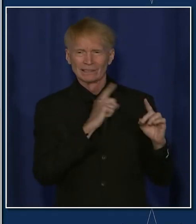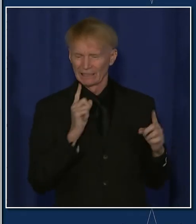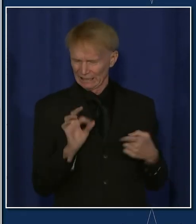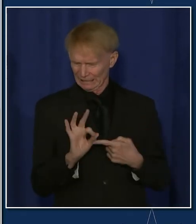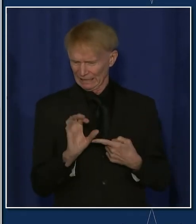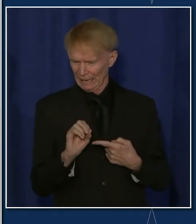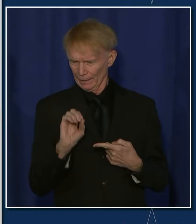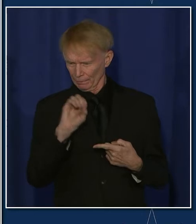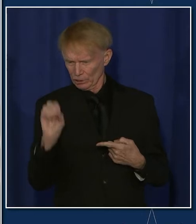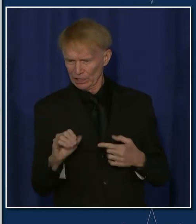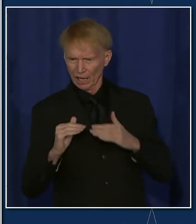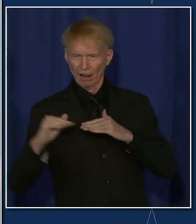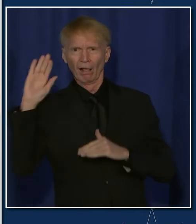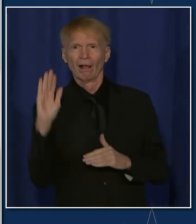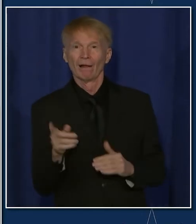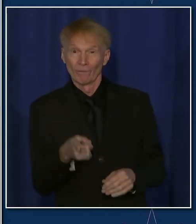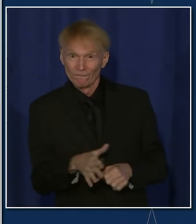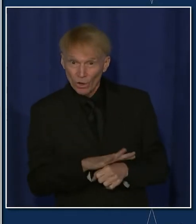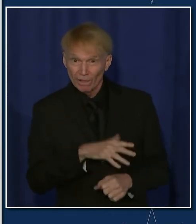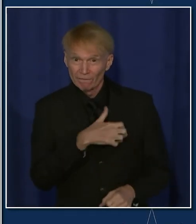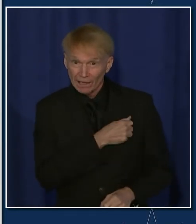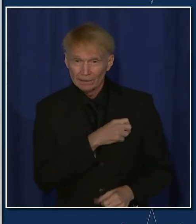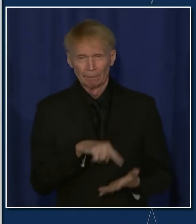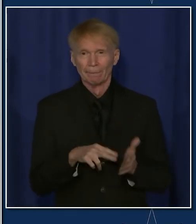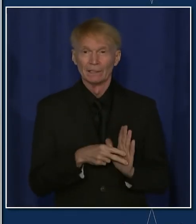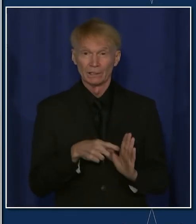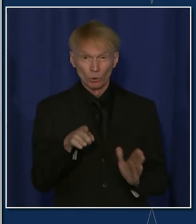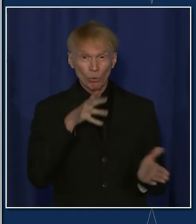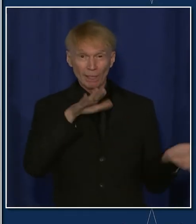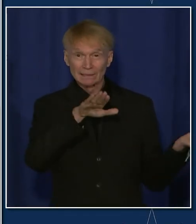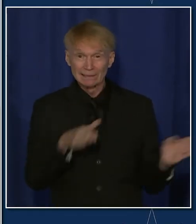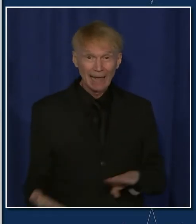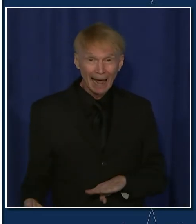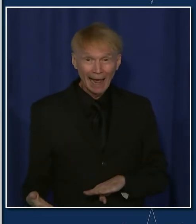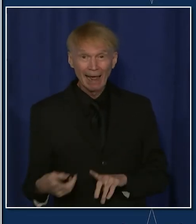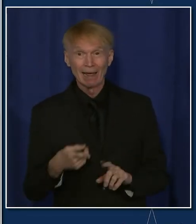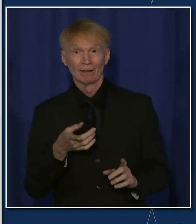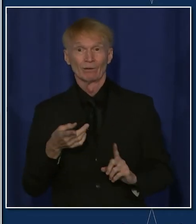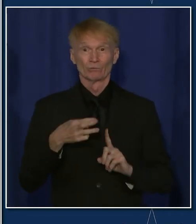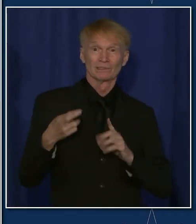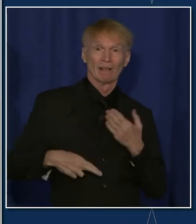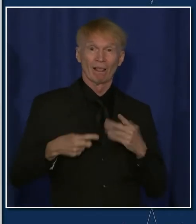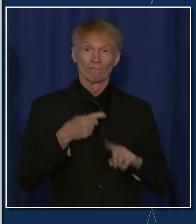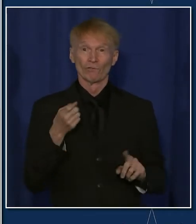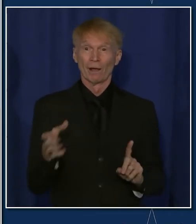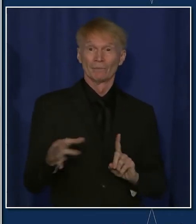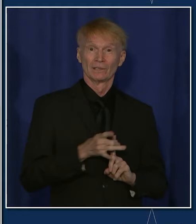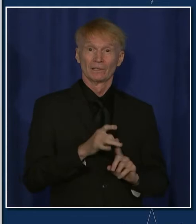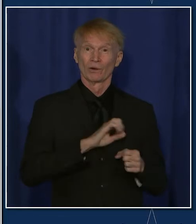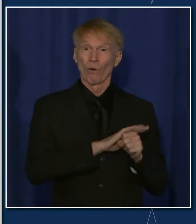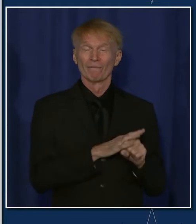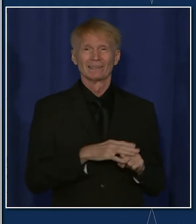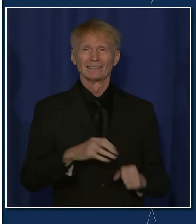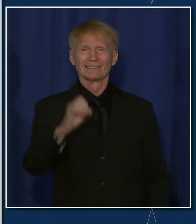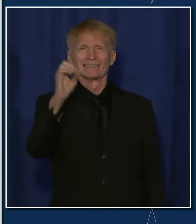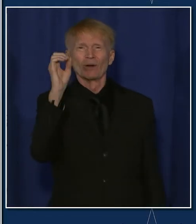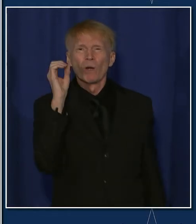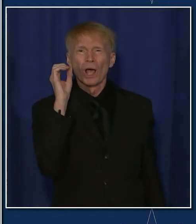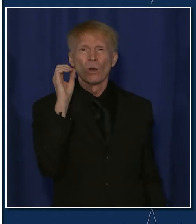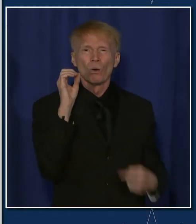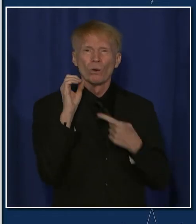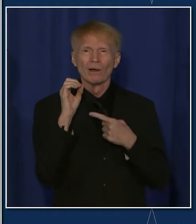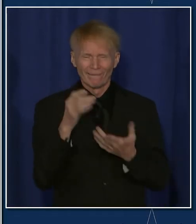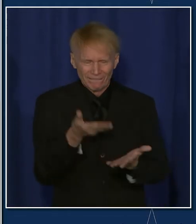percentile, if you are fully vaccinated, your chance of dying from COVID is almost zero. These are